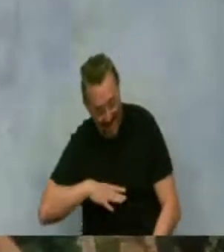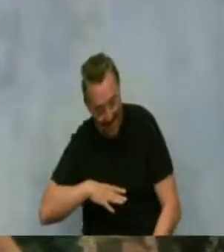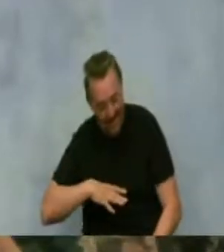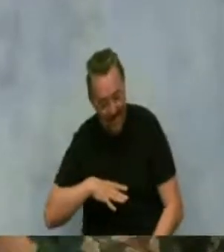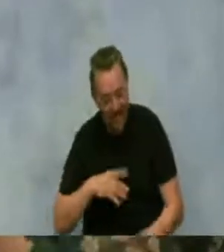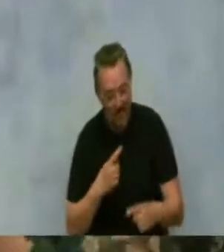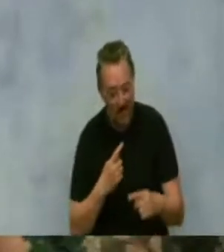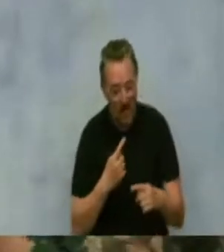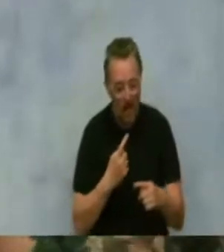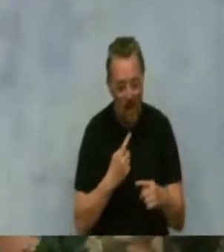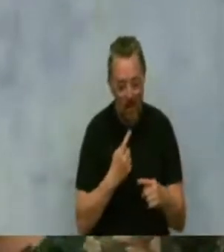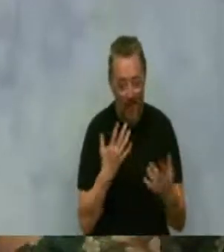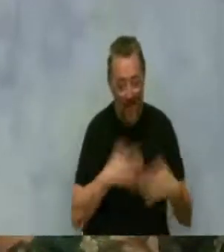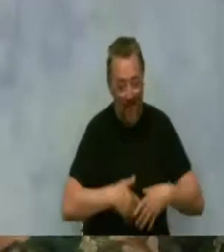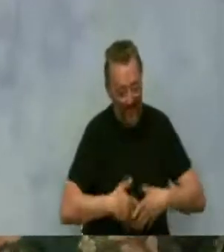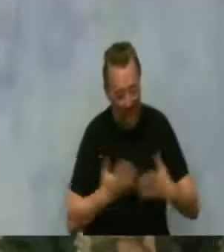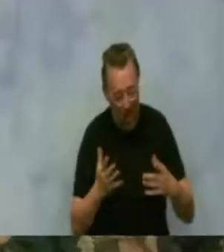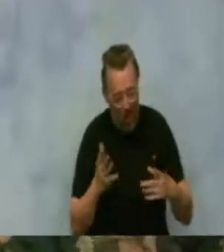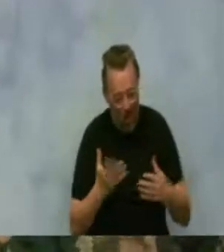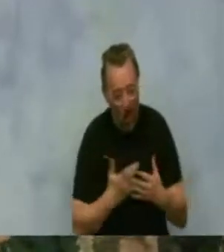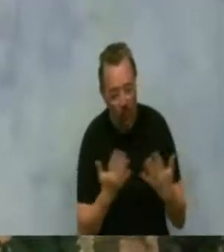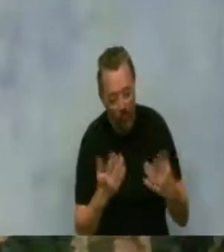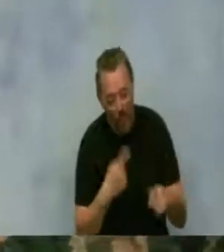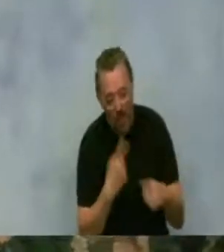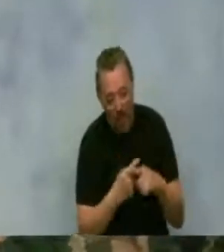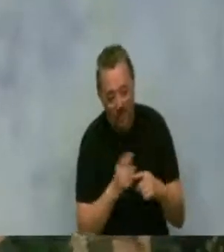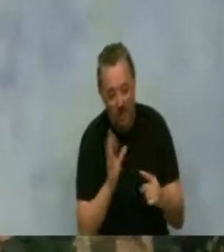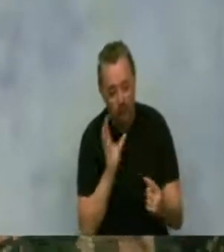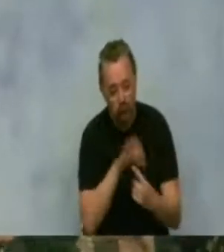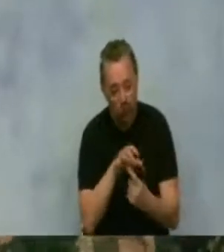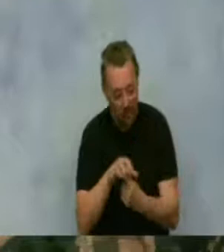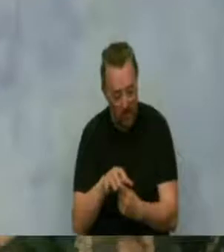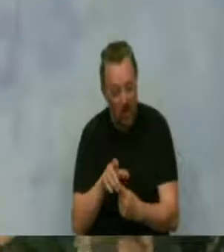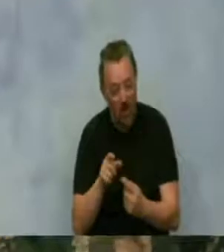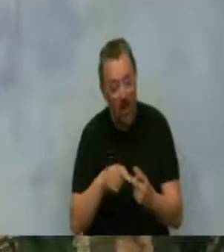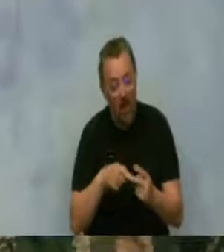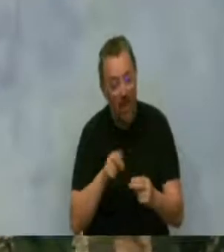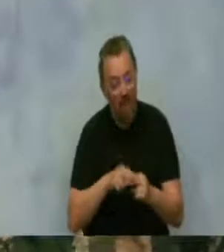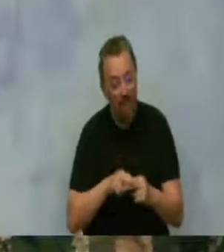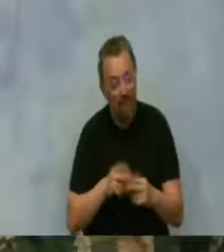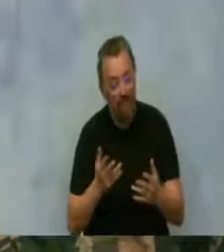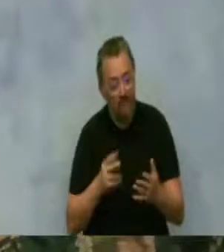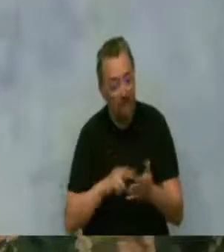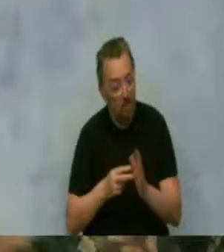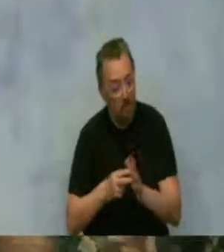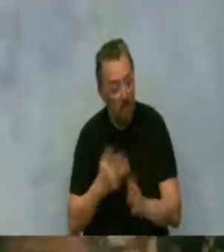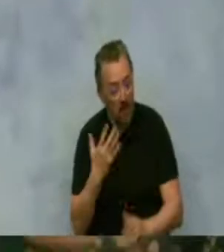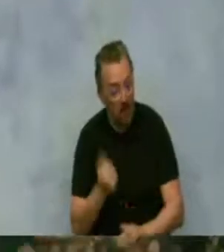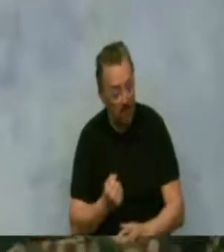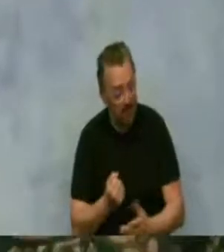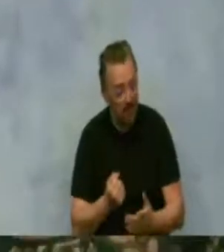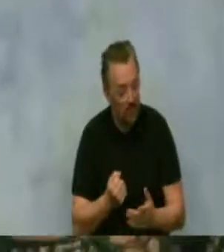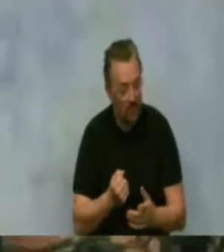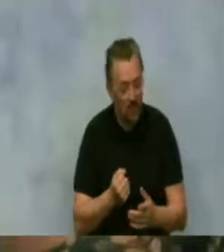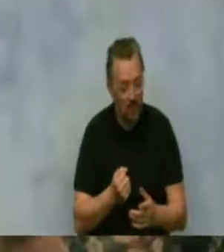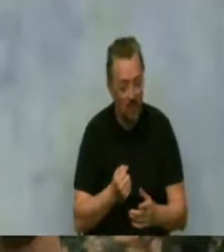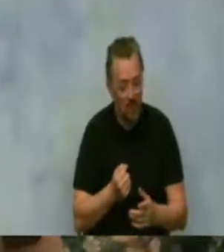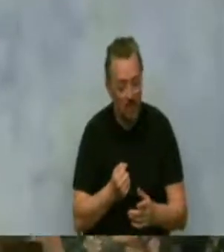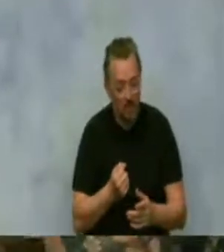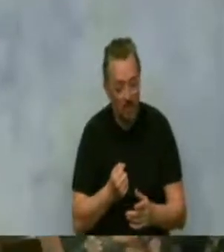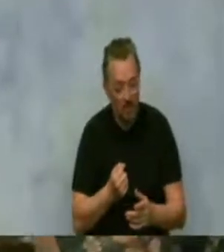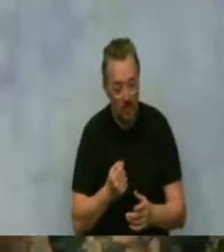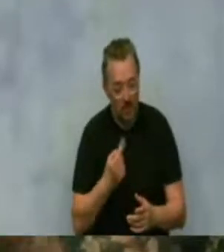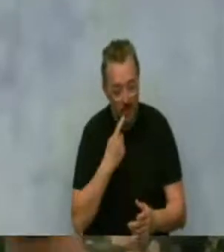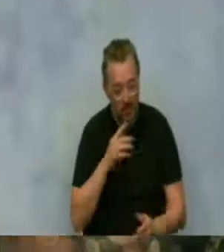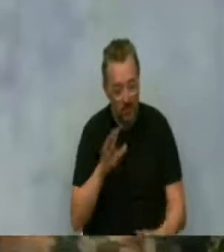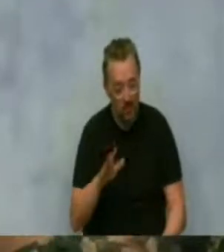emergency property that we can get our hands on? And secondly, what, if any, plans are we making for these poor